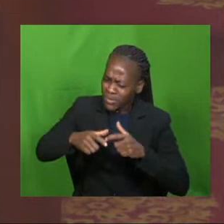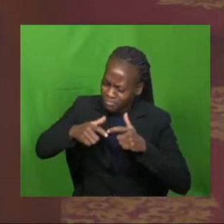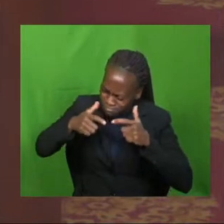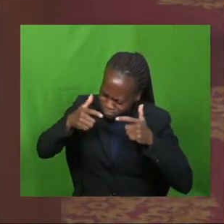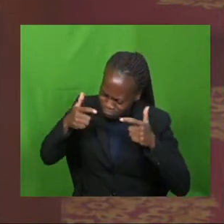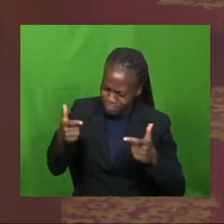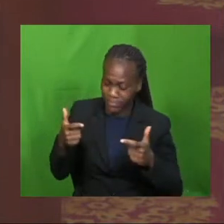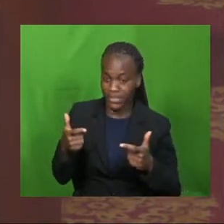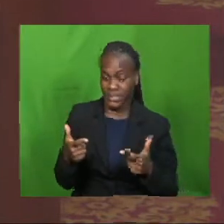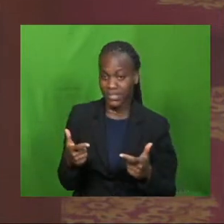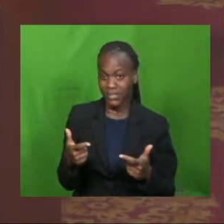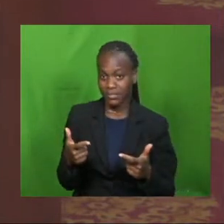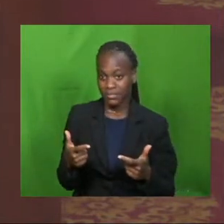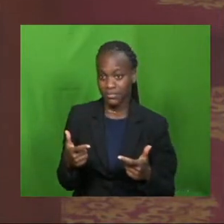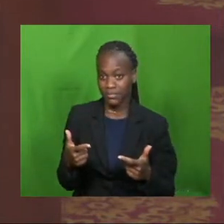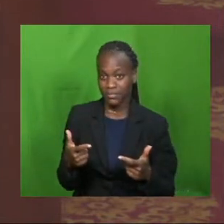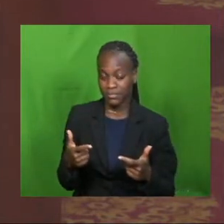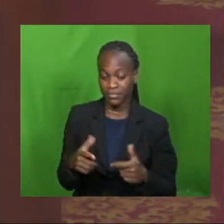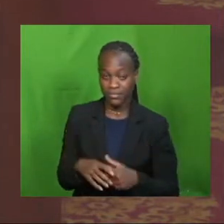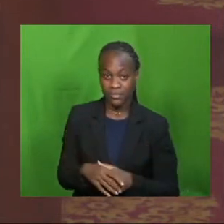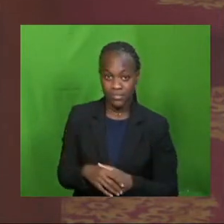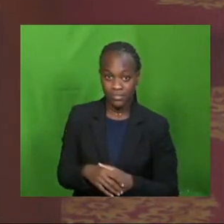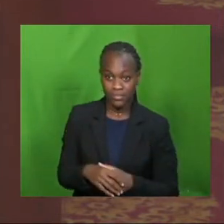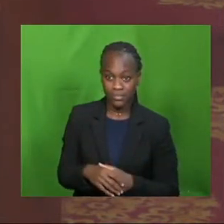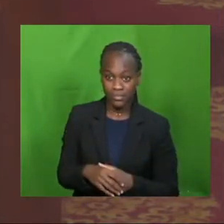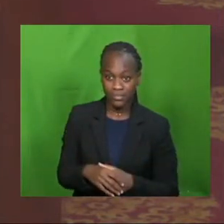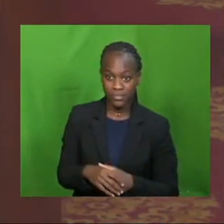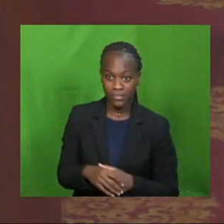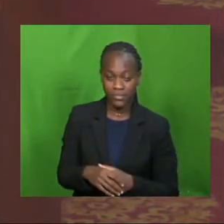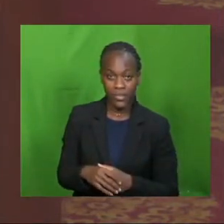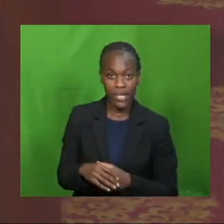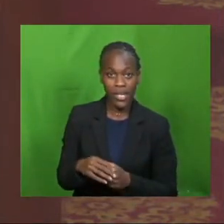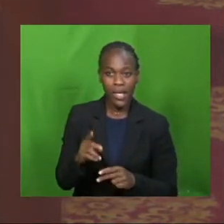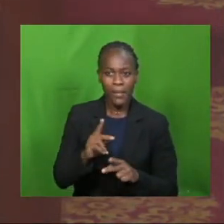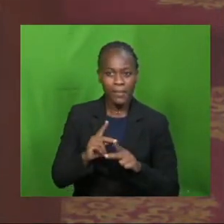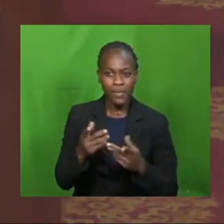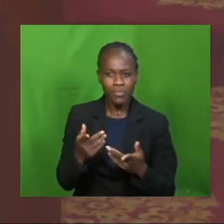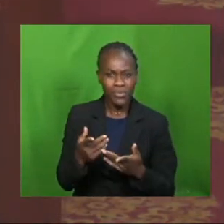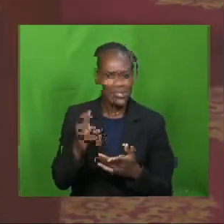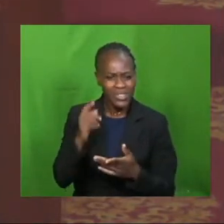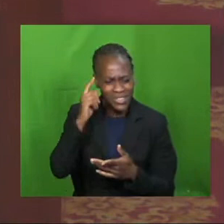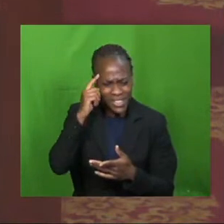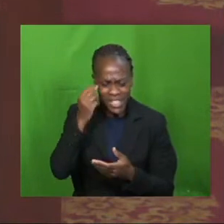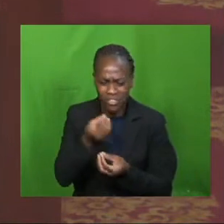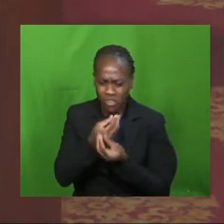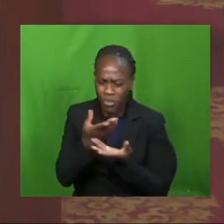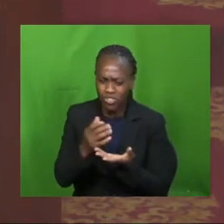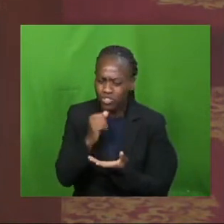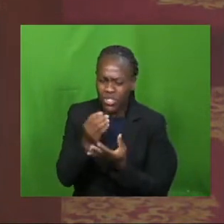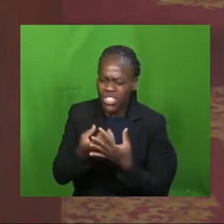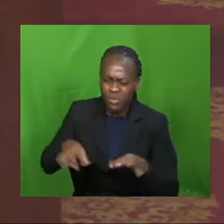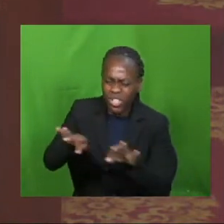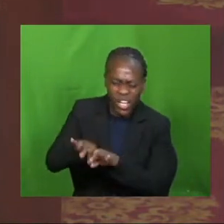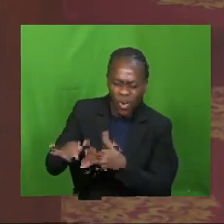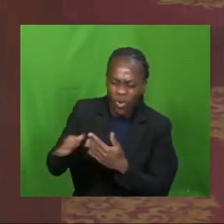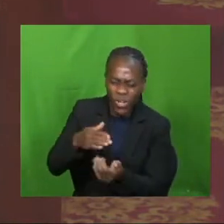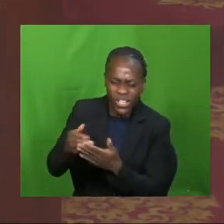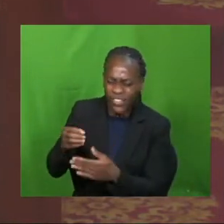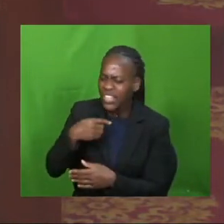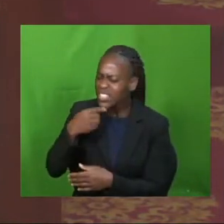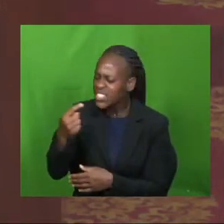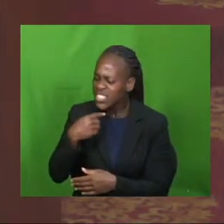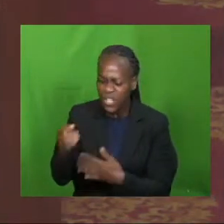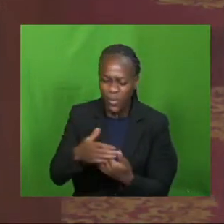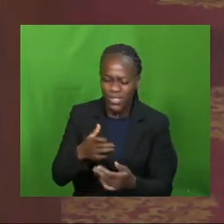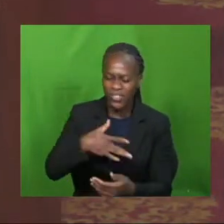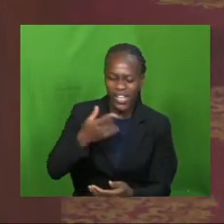quacks and people who are so commercially minded that content doesn't matter. But sensationalism has become